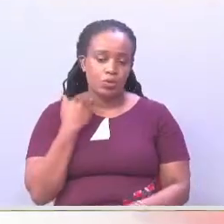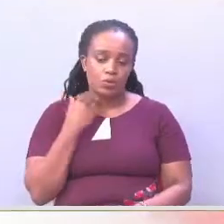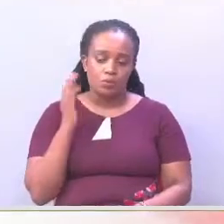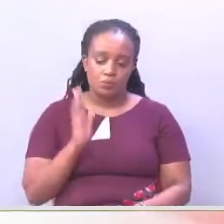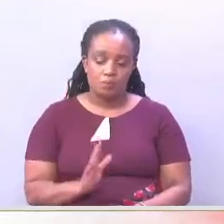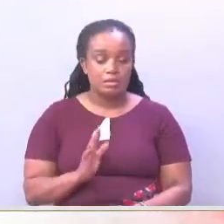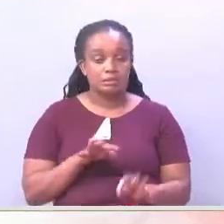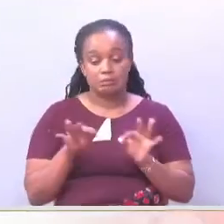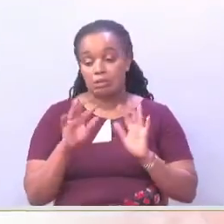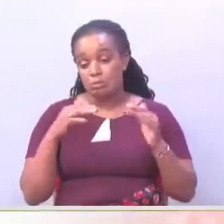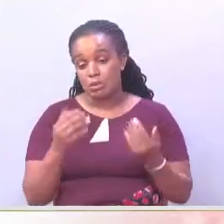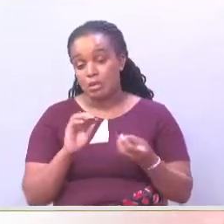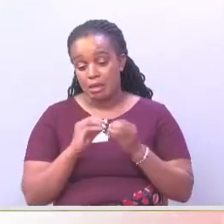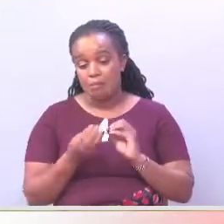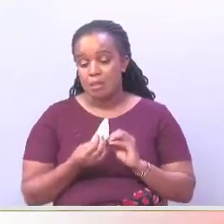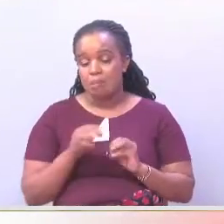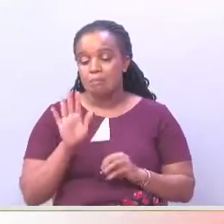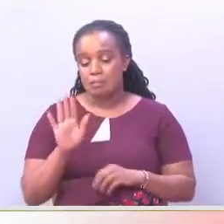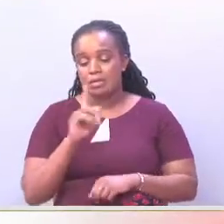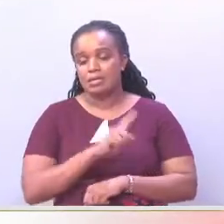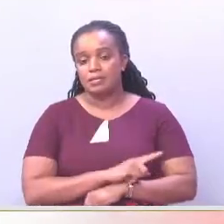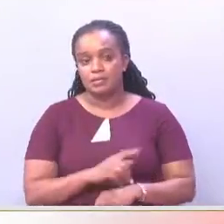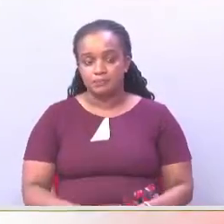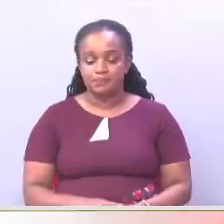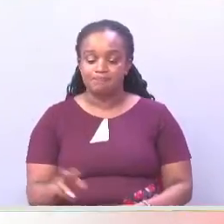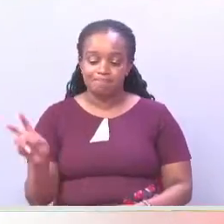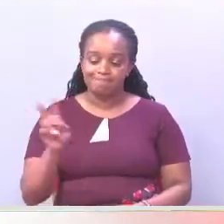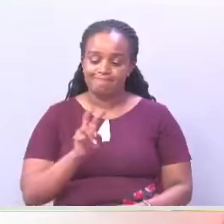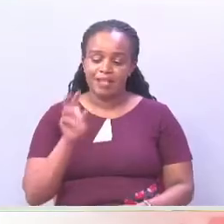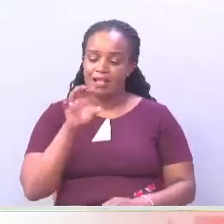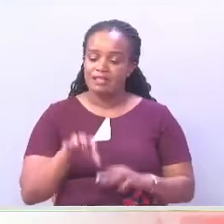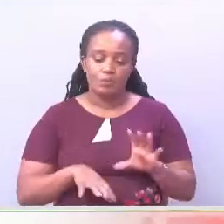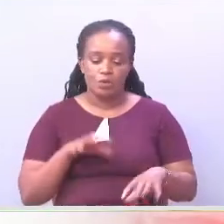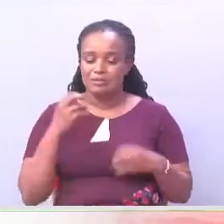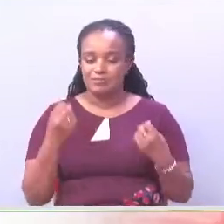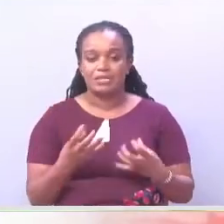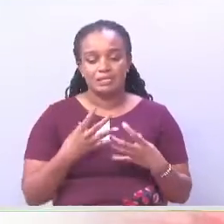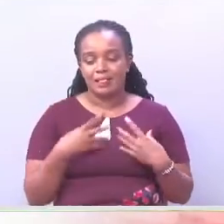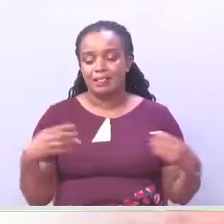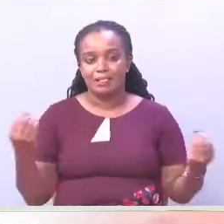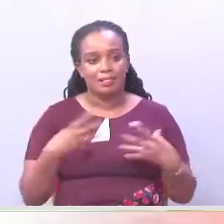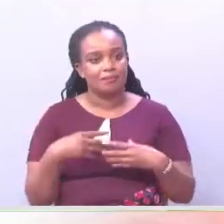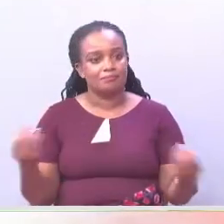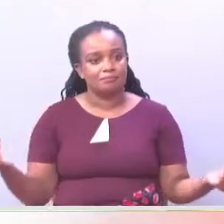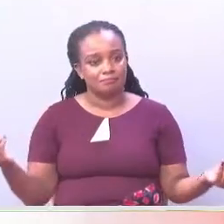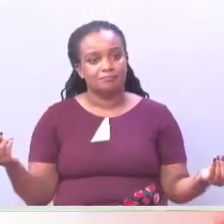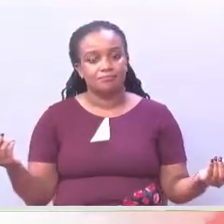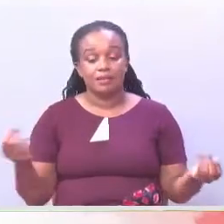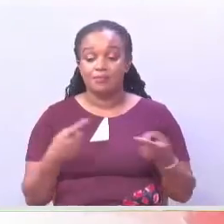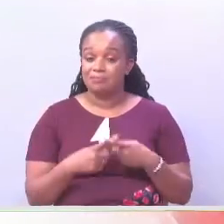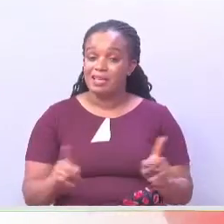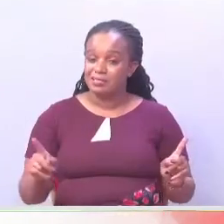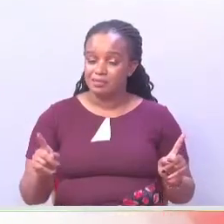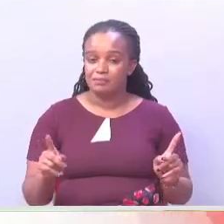their days were numbered. Umeangalia wanyama ni wengi sana wameendelea kutoka, pia bandits ni wengi wameendelea kutoka. Lakini ya